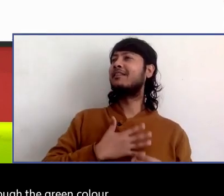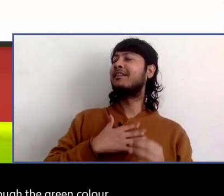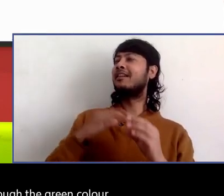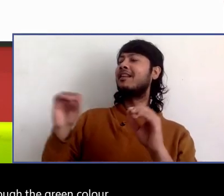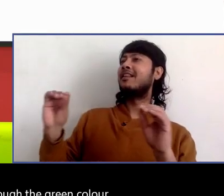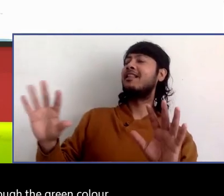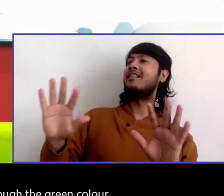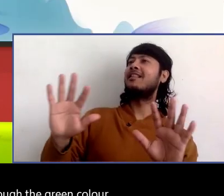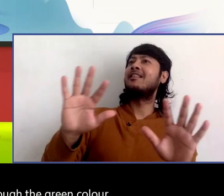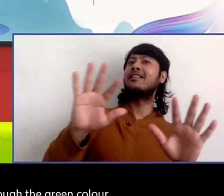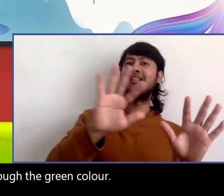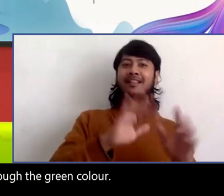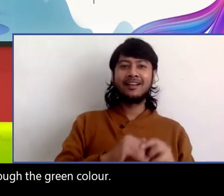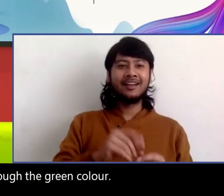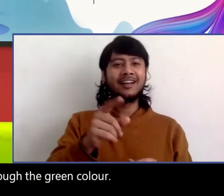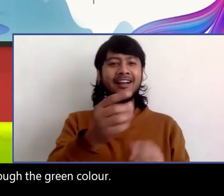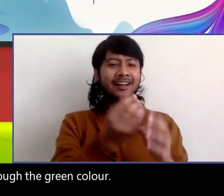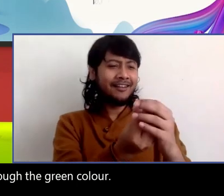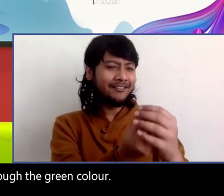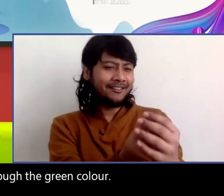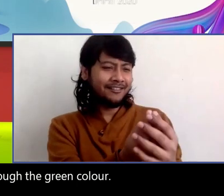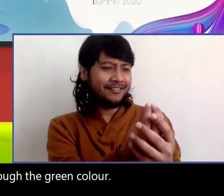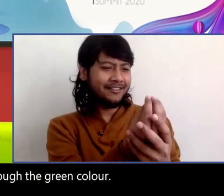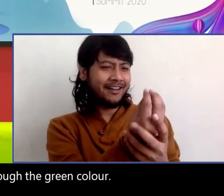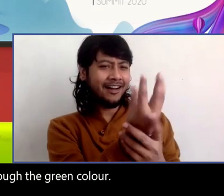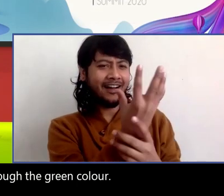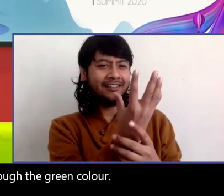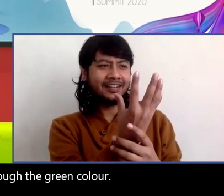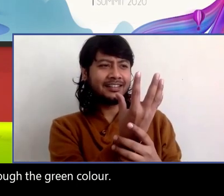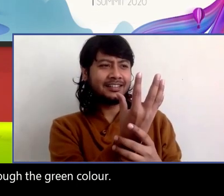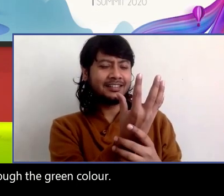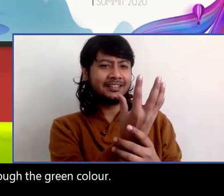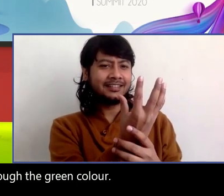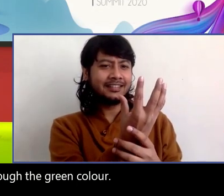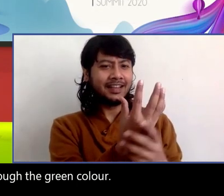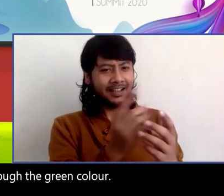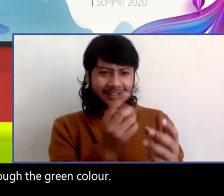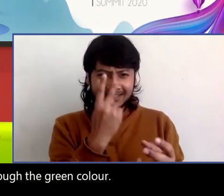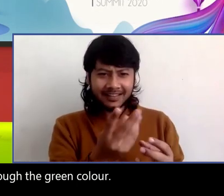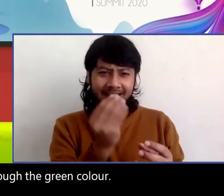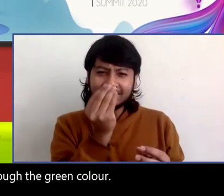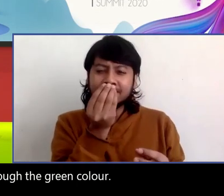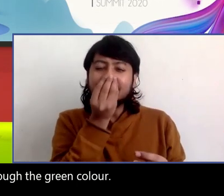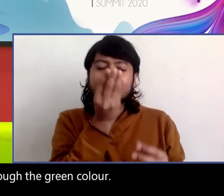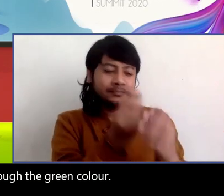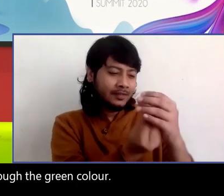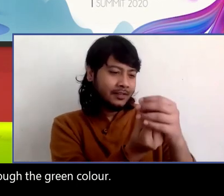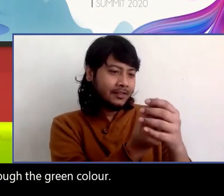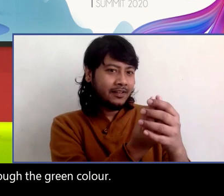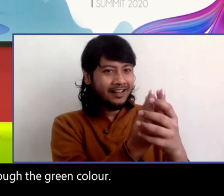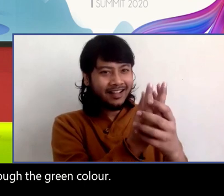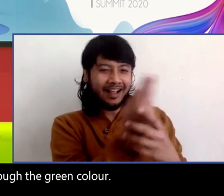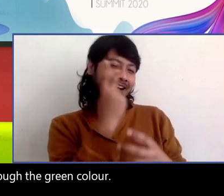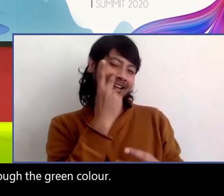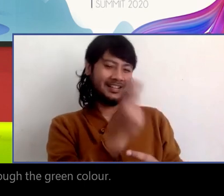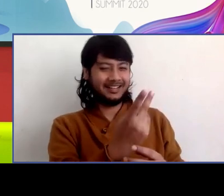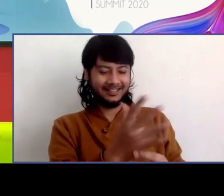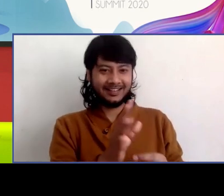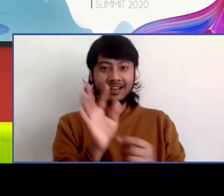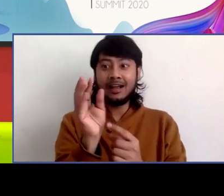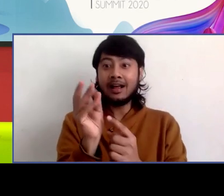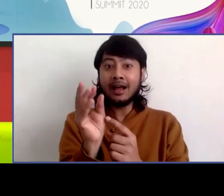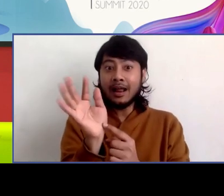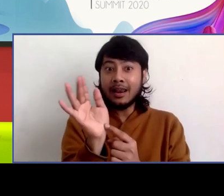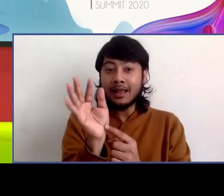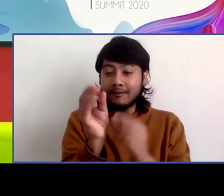you seen these flowers bloom? No. I'm not. We've seen the flowers, but have you seen the leaf bloom and the shades of green that